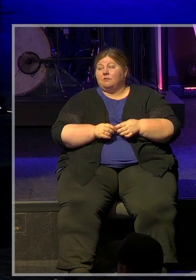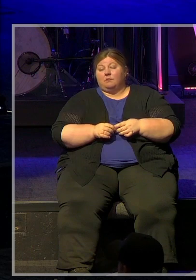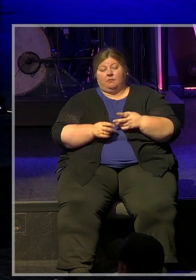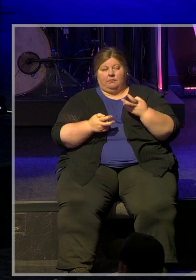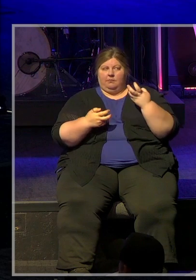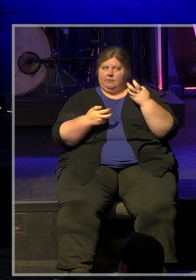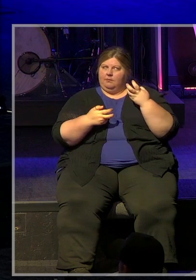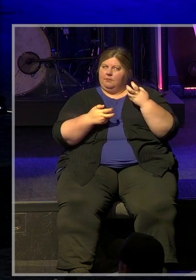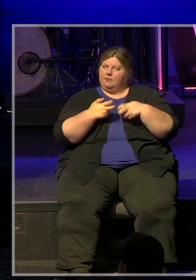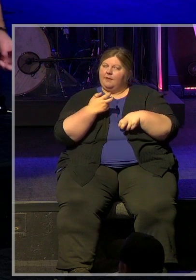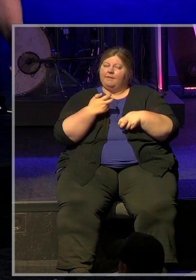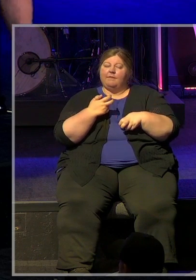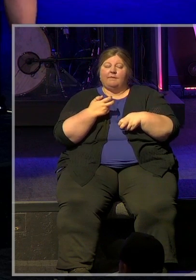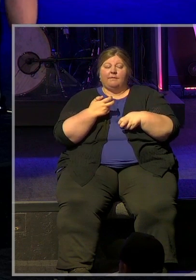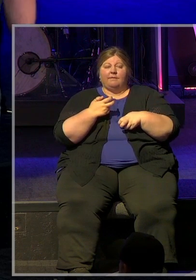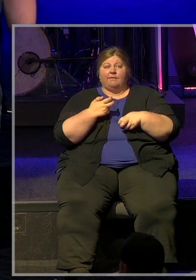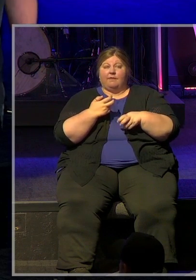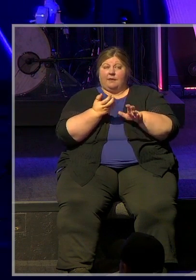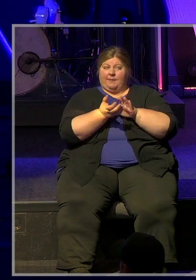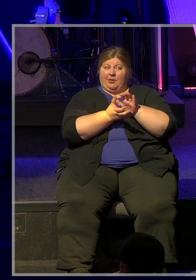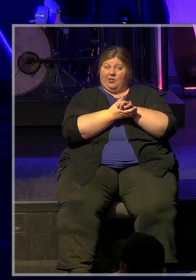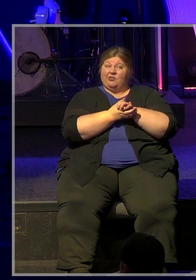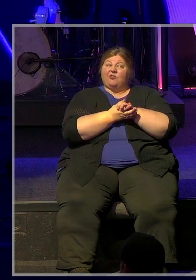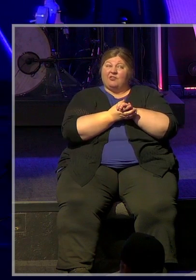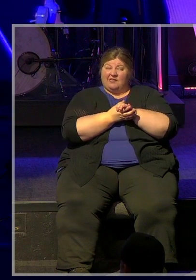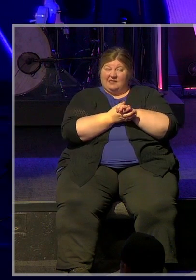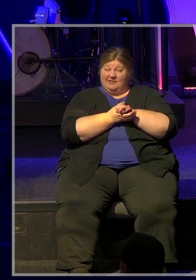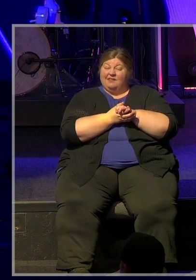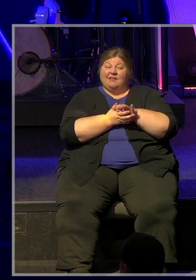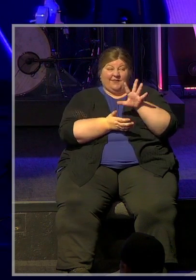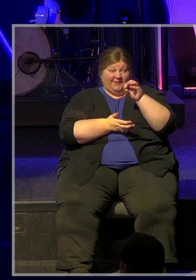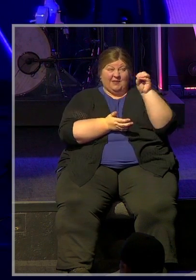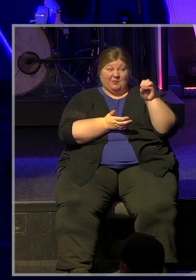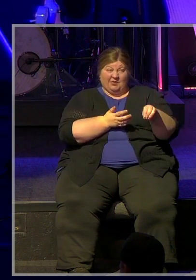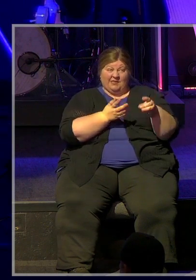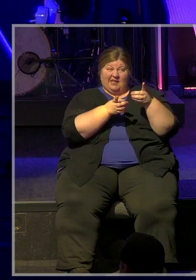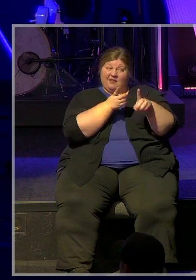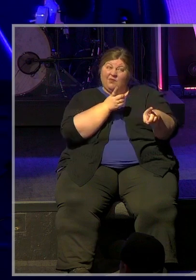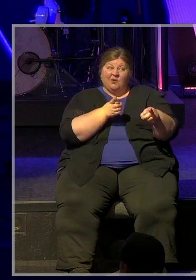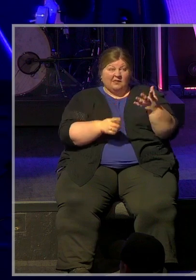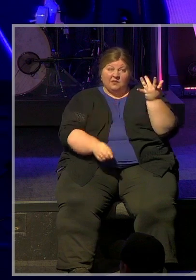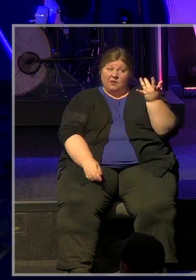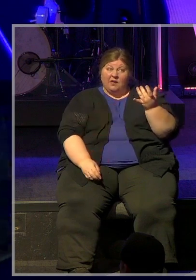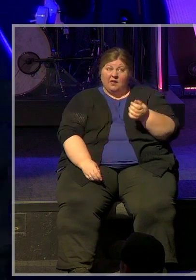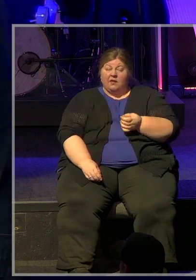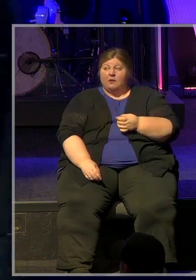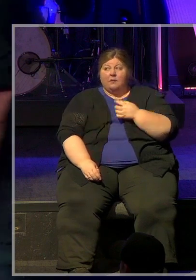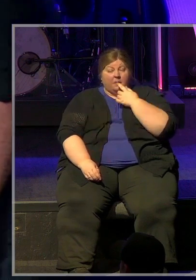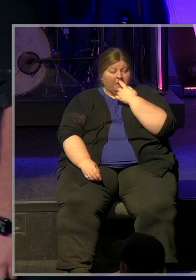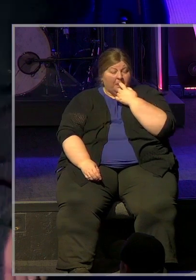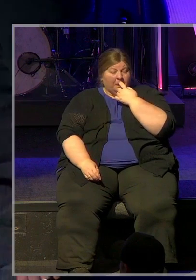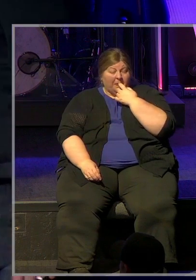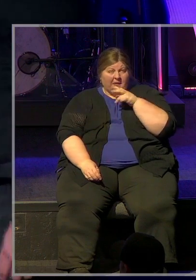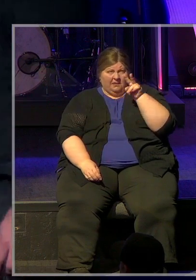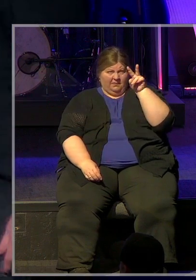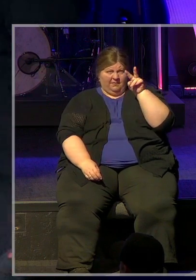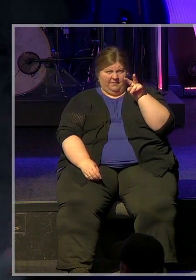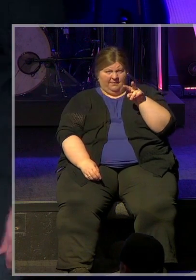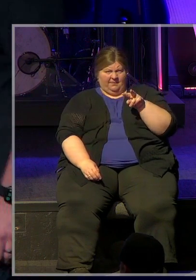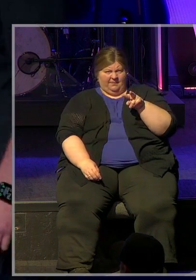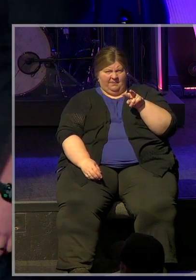difficult. It's why half of marriages don't make it. Because you look at that and you go,